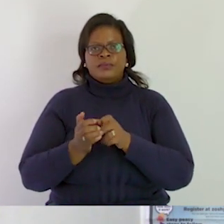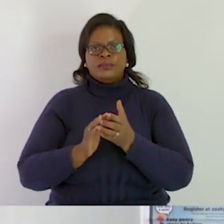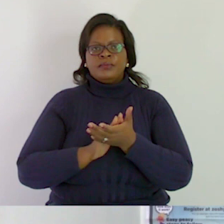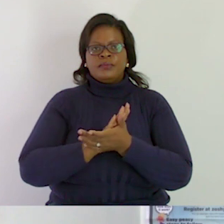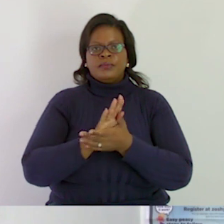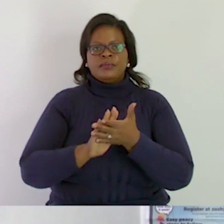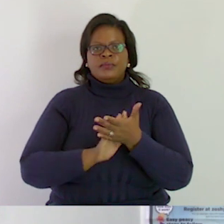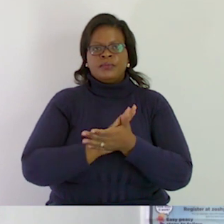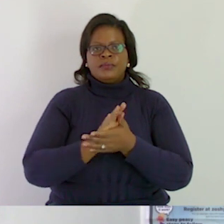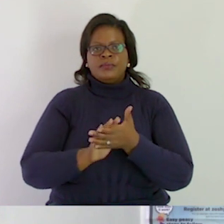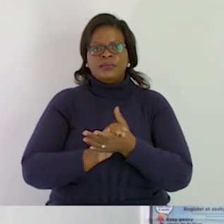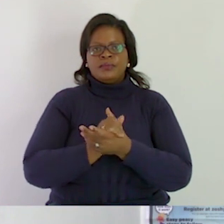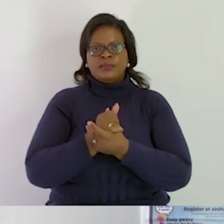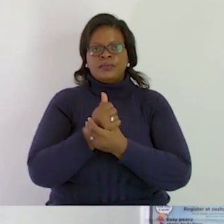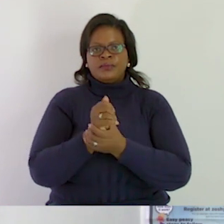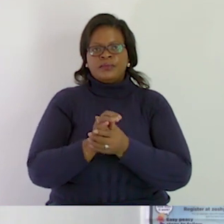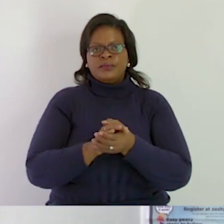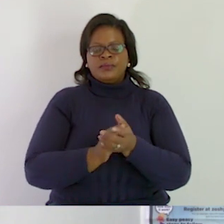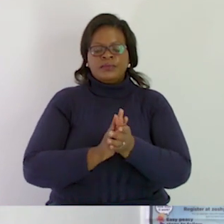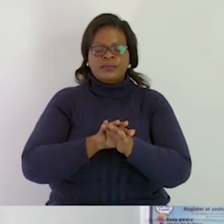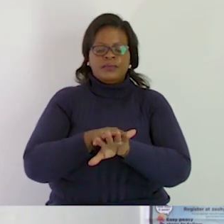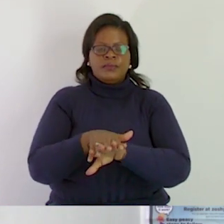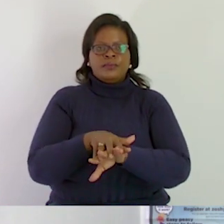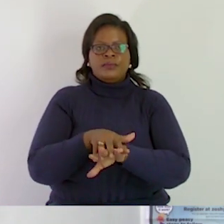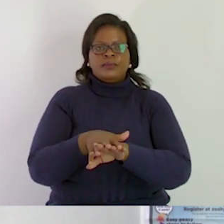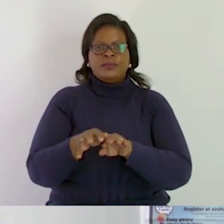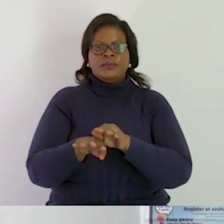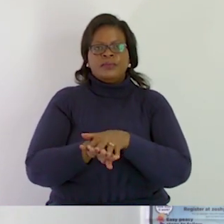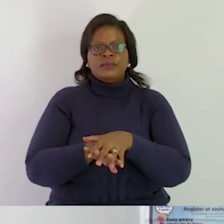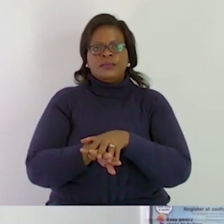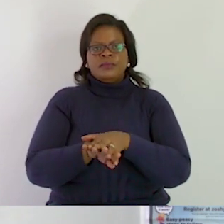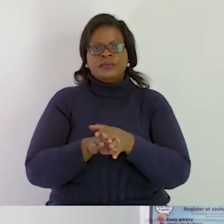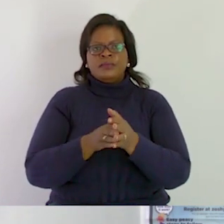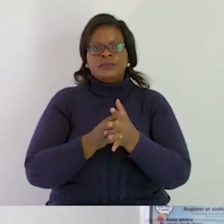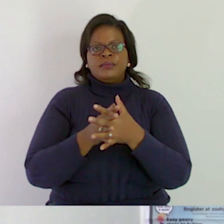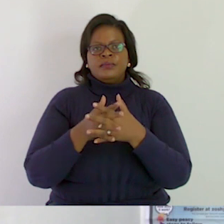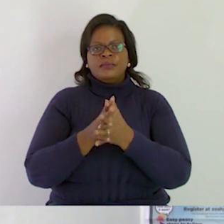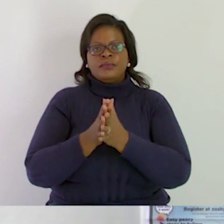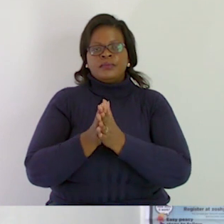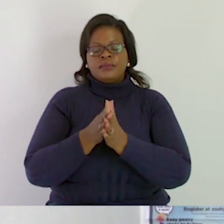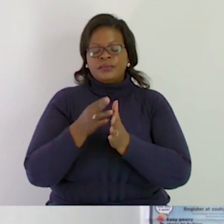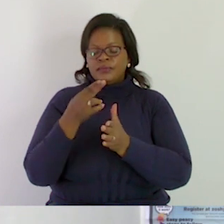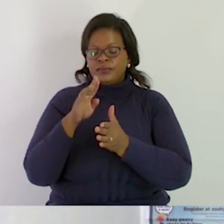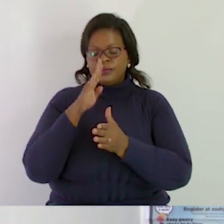Make sure you rub it nicely, even in the middle of your fingers. Don't forget your